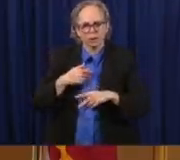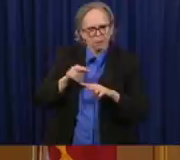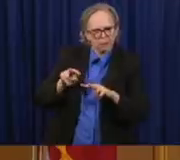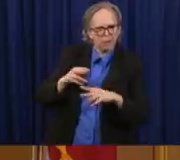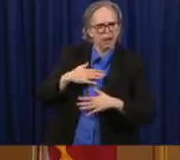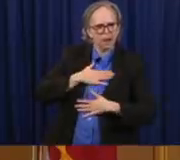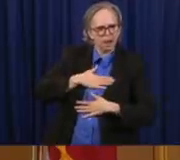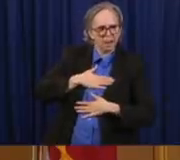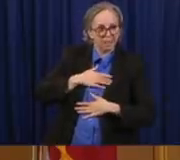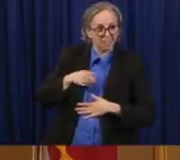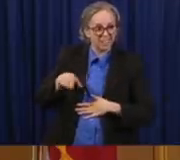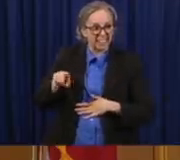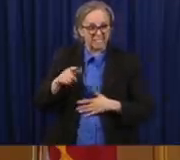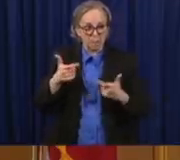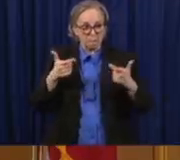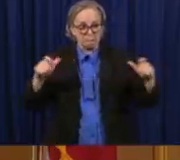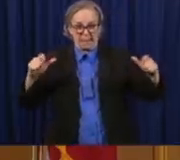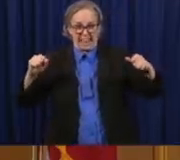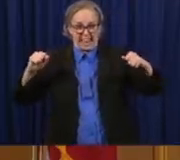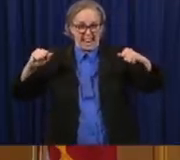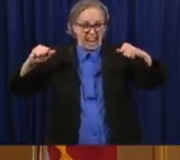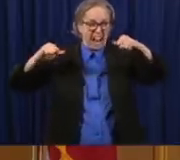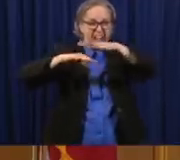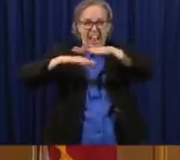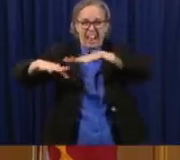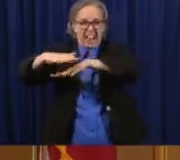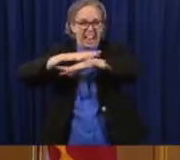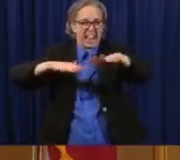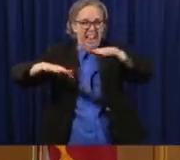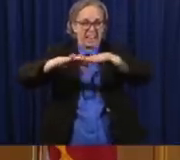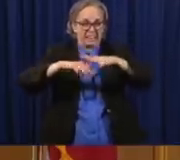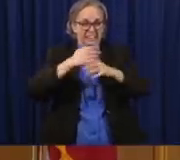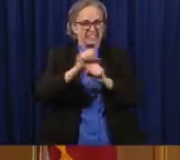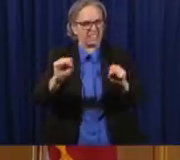you're mixing people together in a small